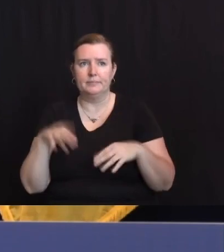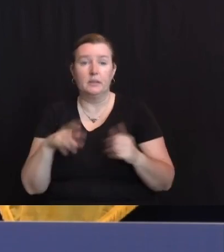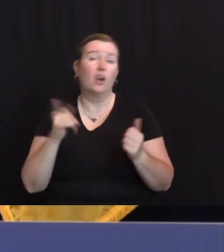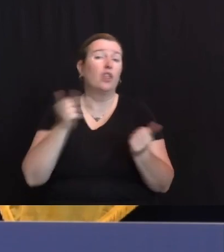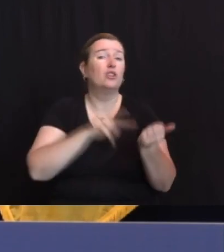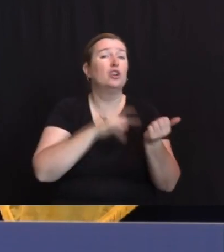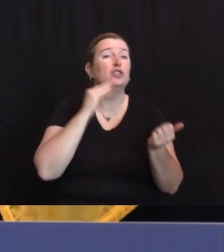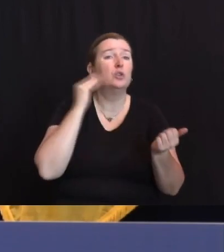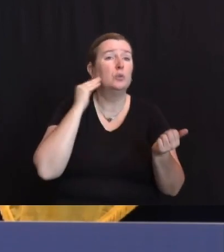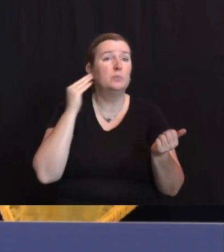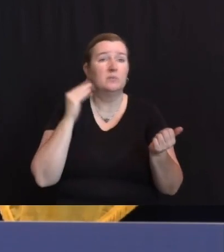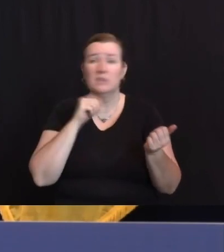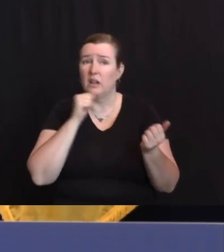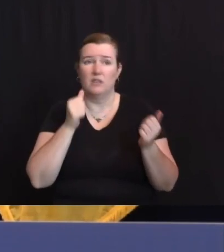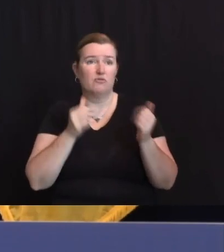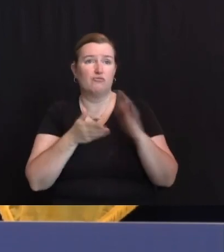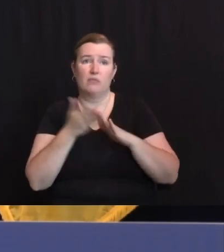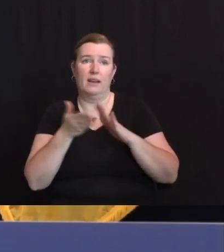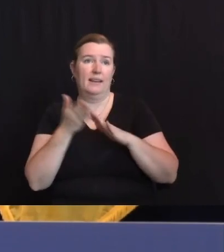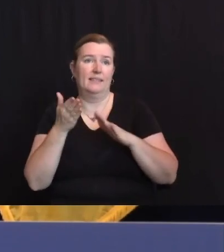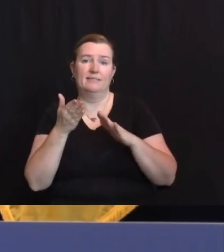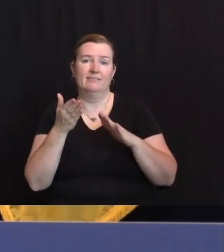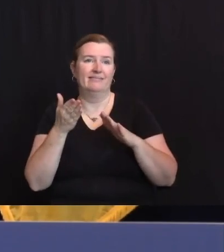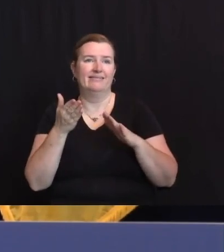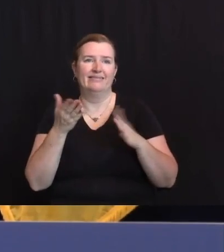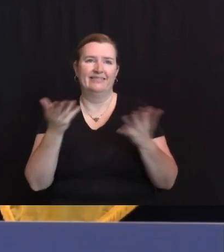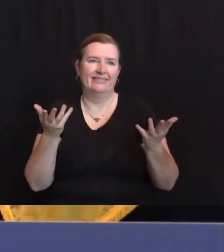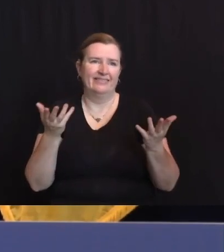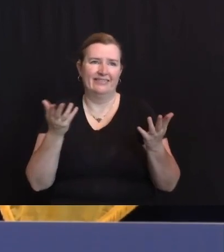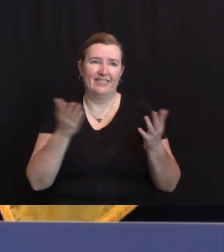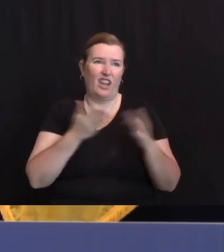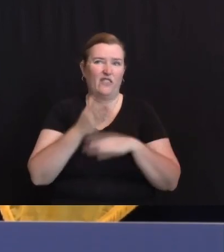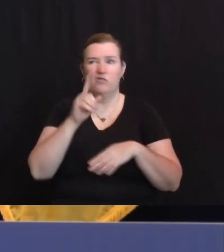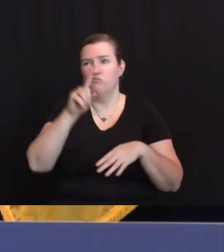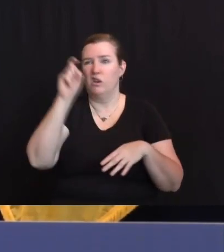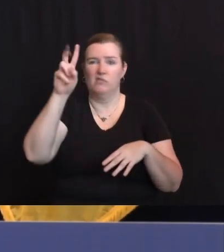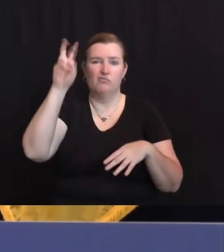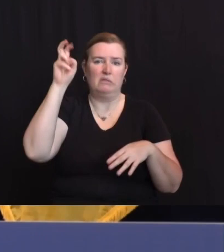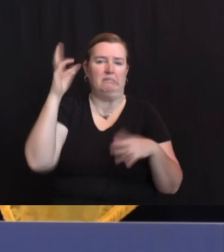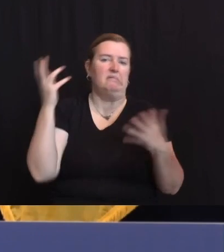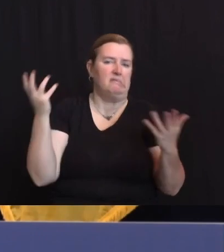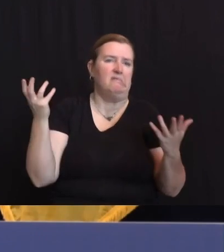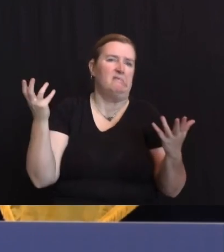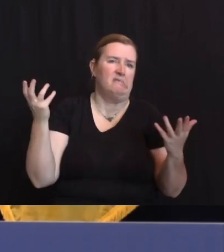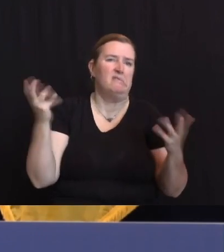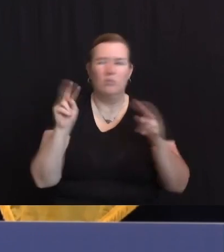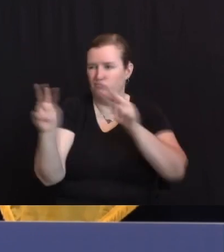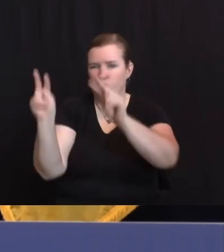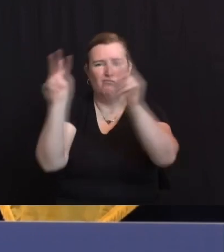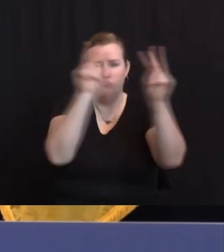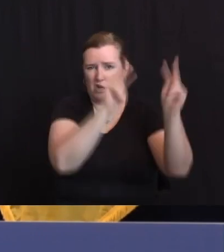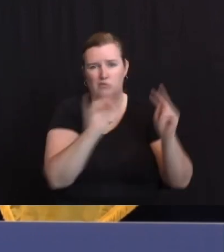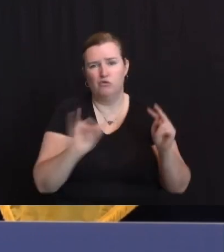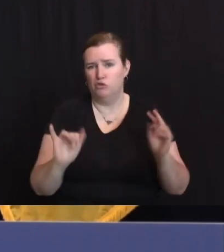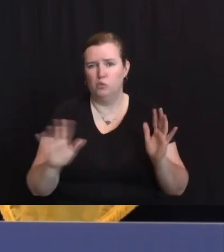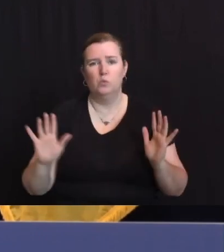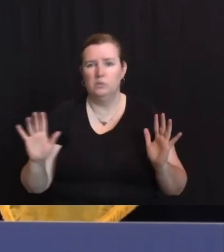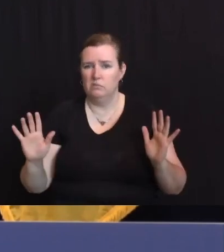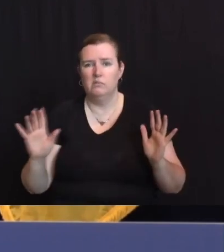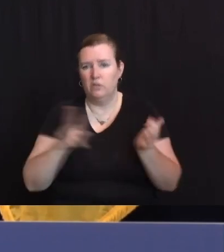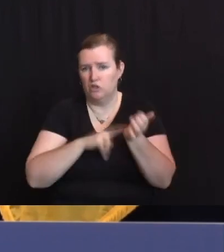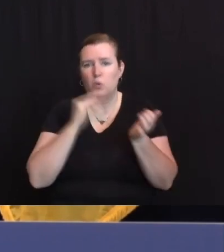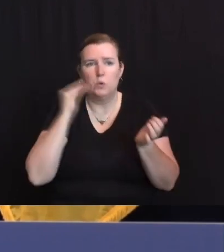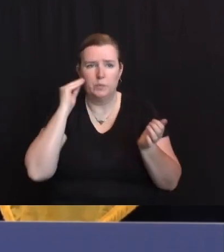many hundreds, we need to make sure we hold the mirror up to them and to ourselves. So what I